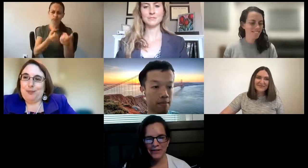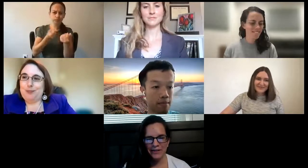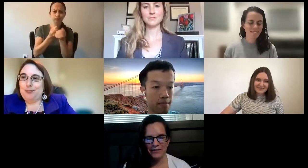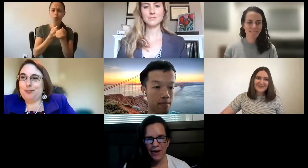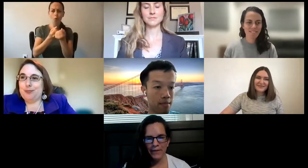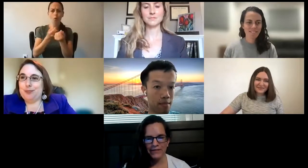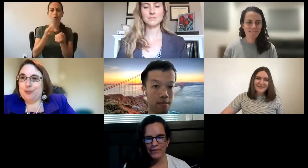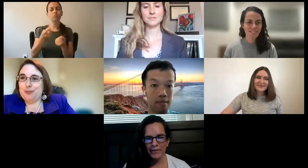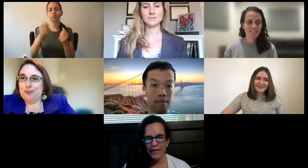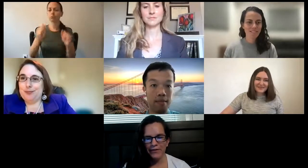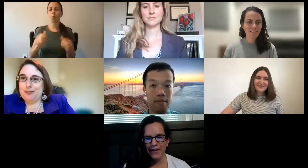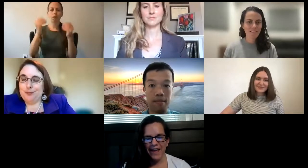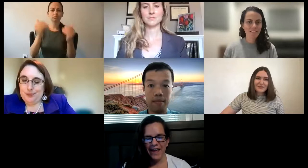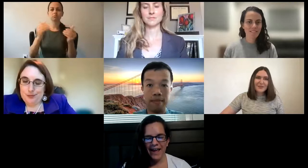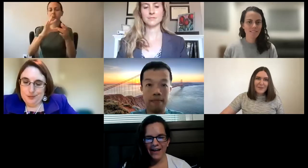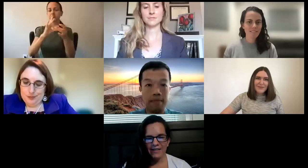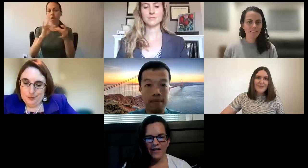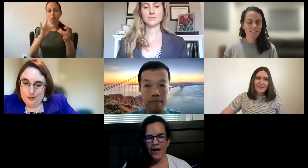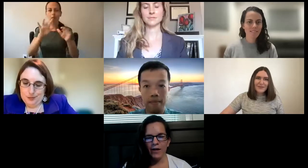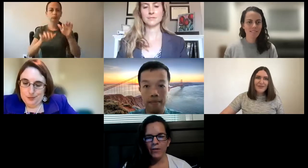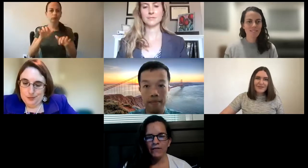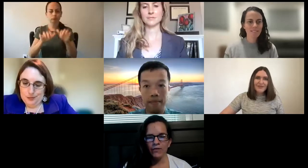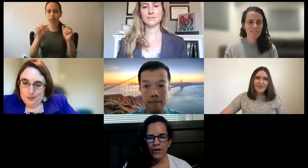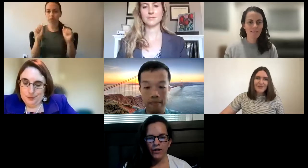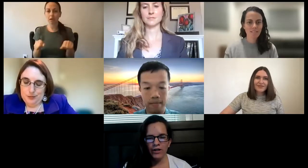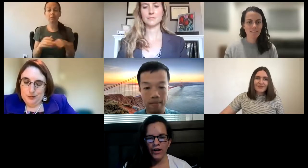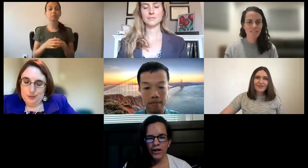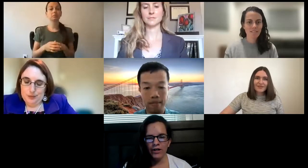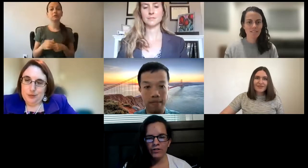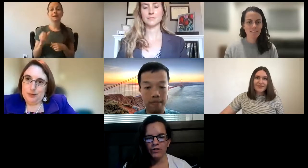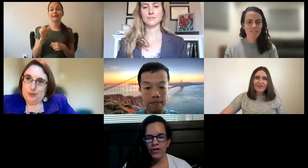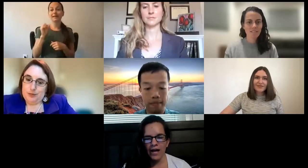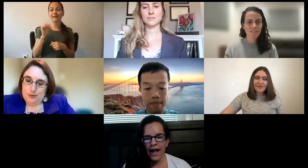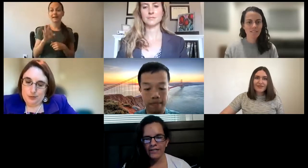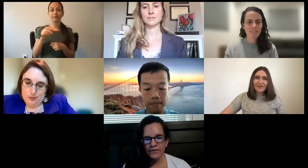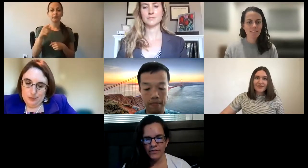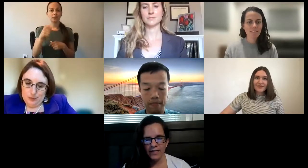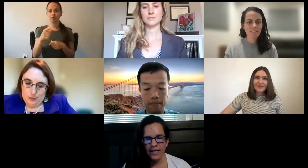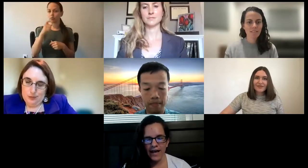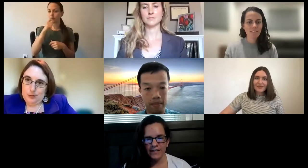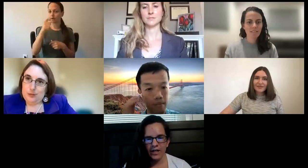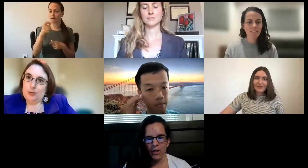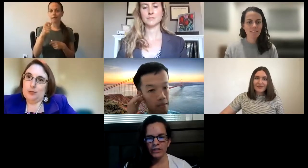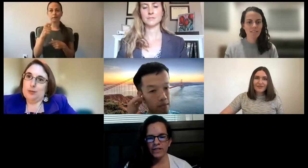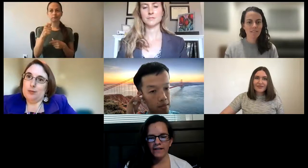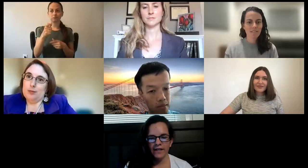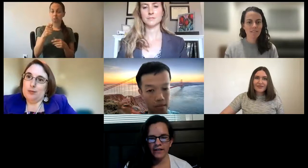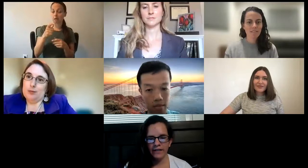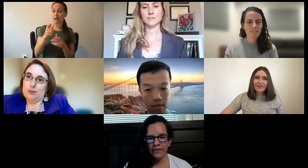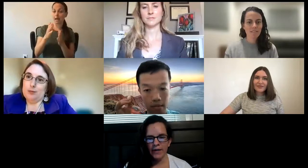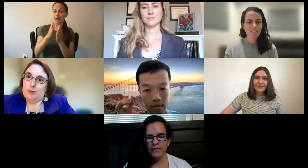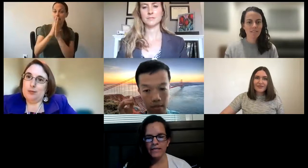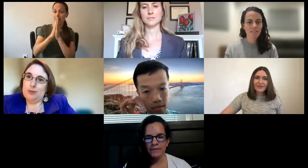love hearing those comments from you. And if you are not actively asking a question at the end